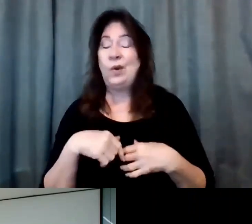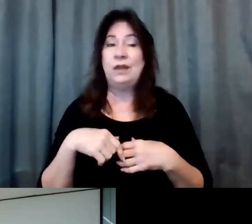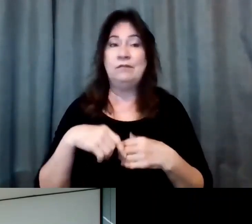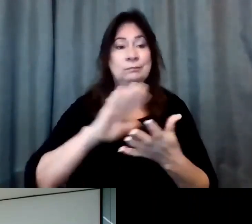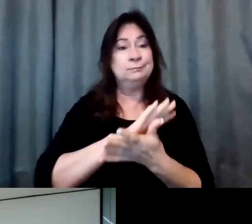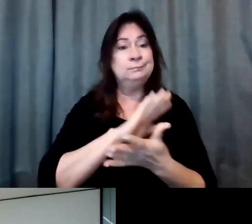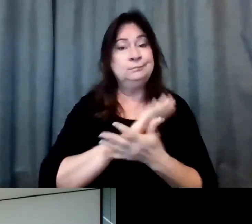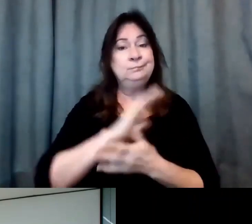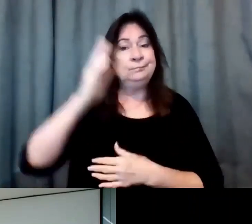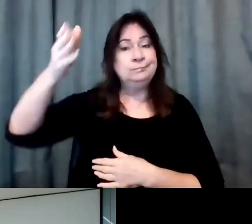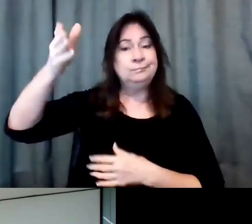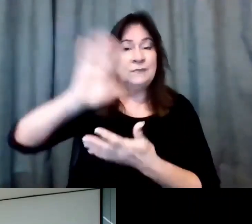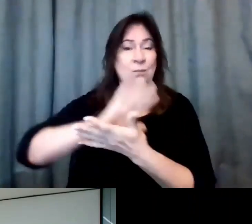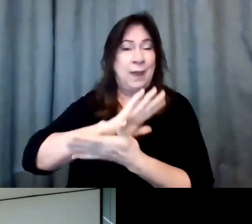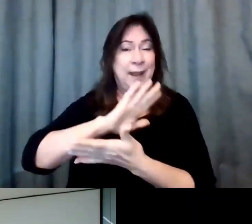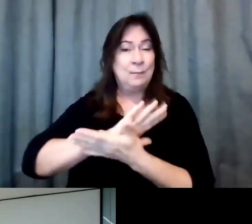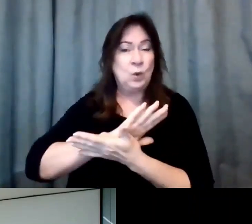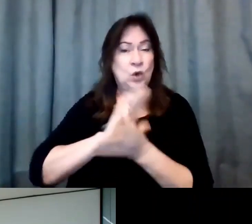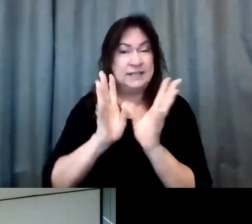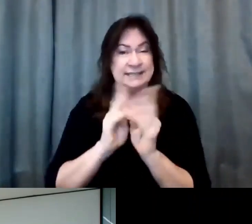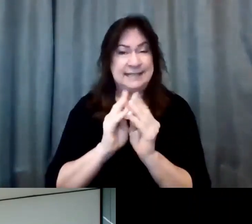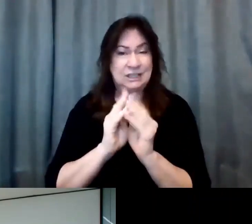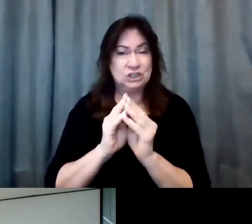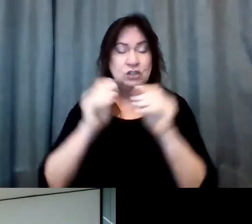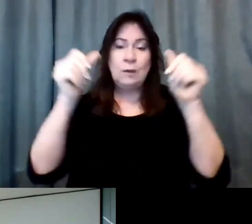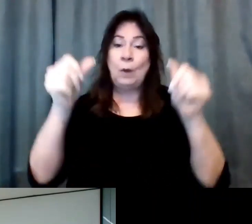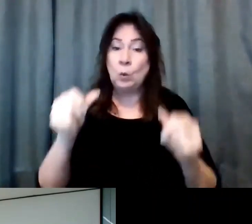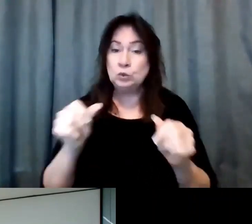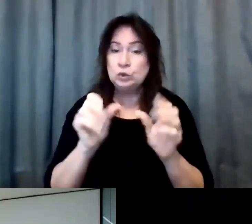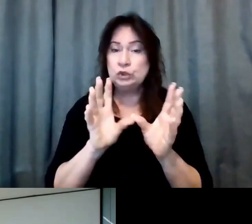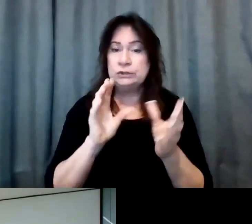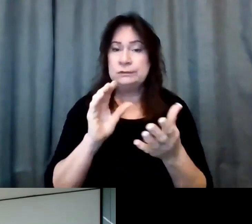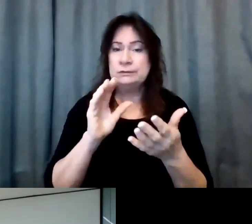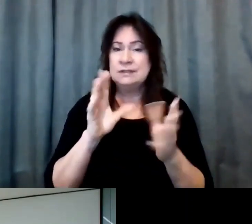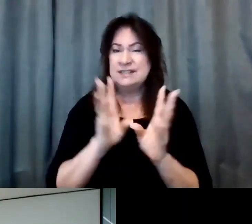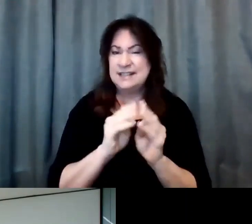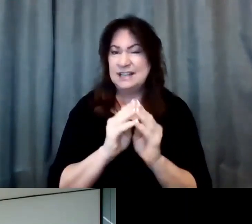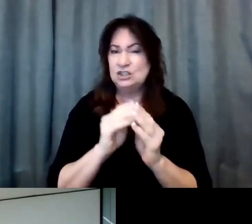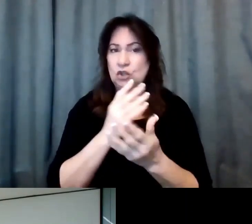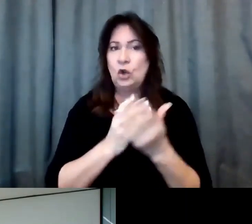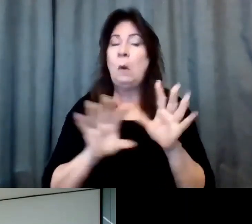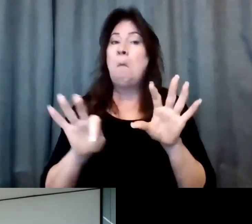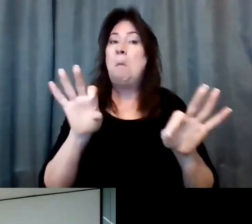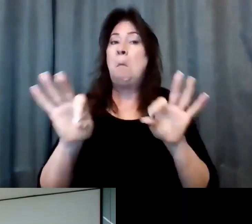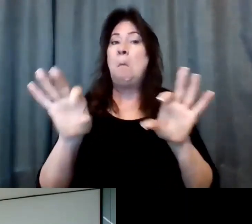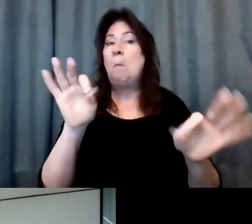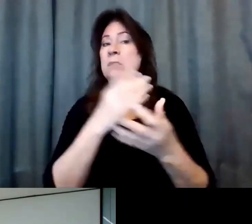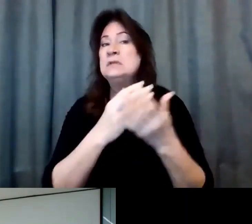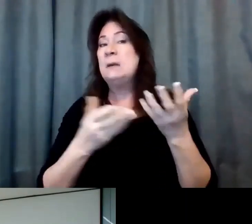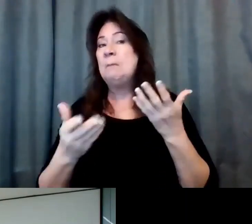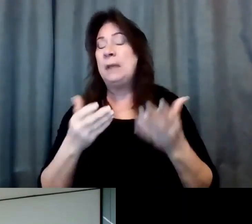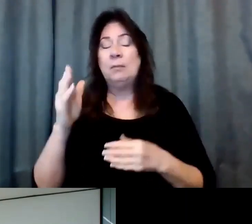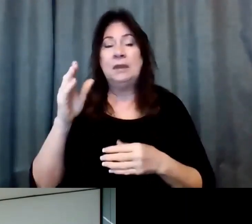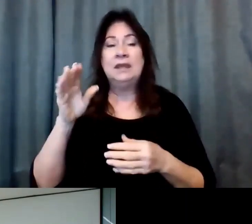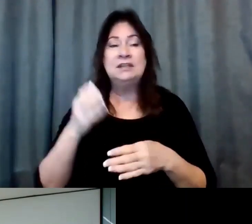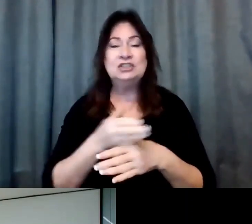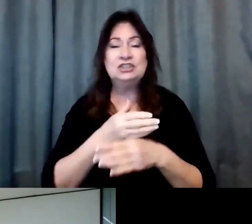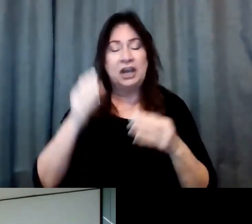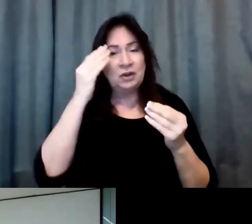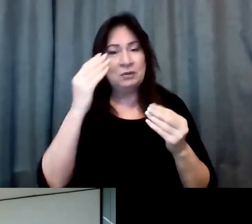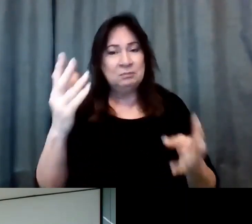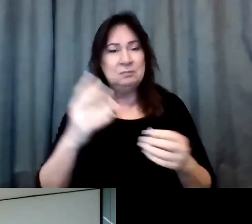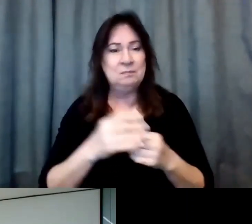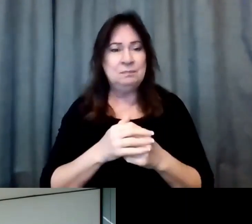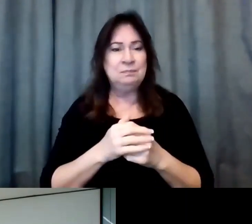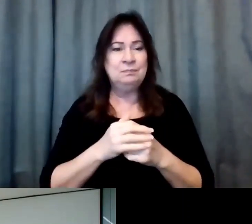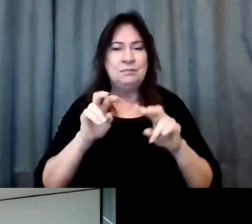a paper session, a poster session, or to pick up some of the content that you might share in